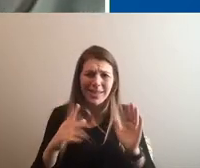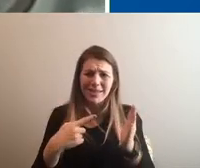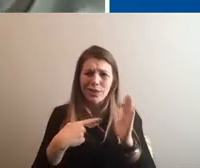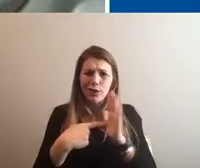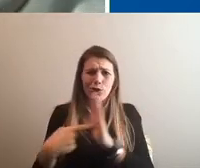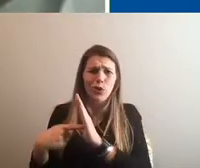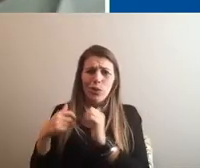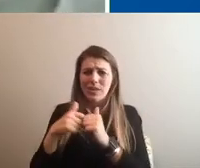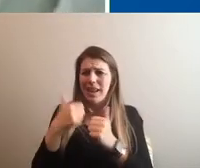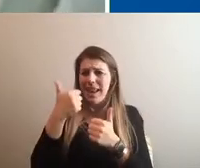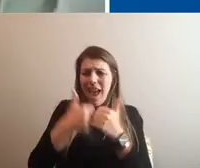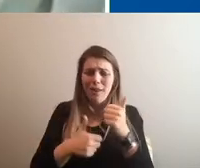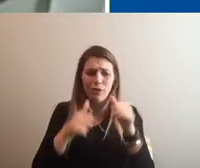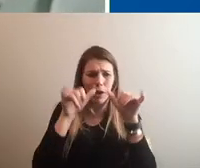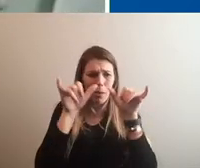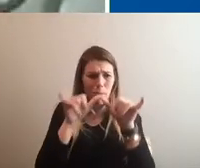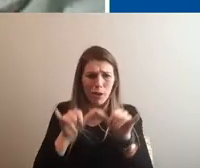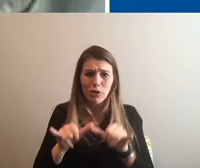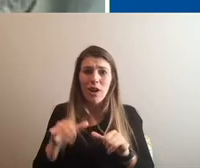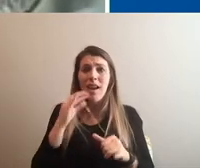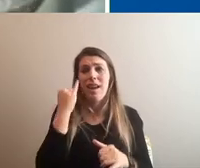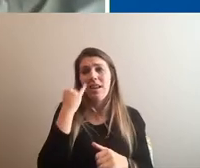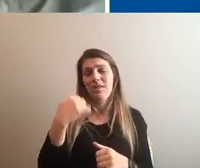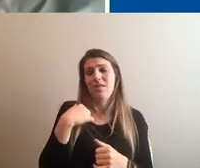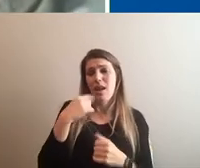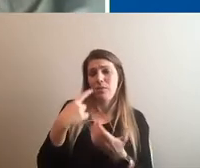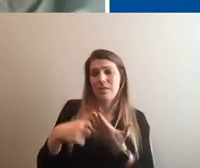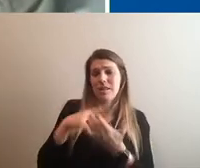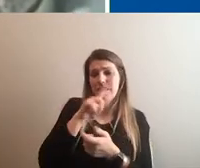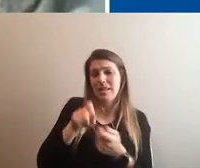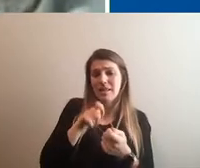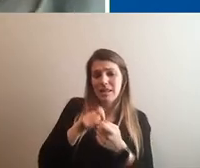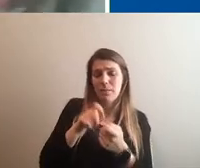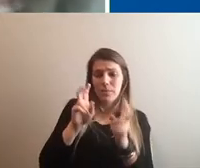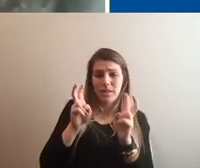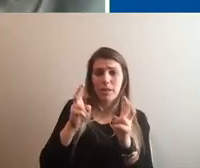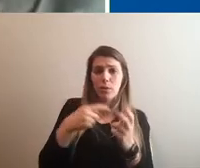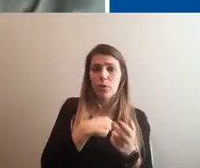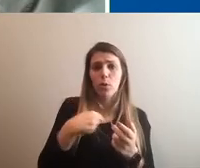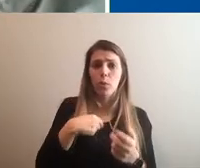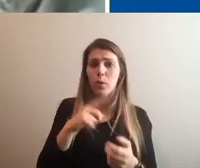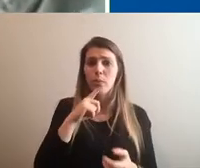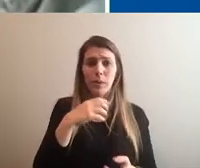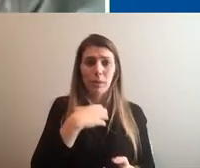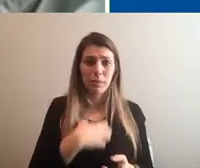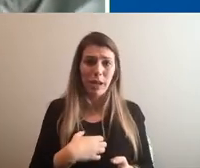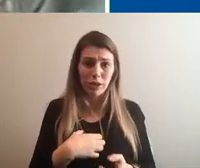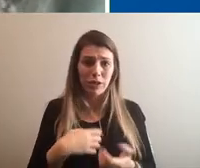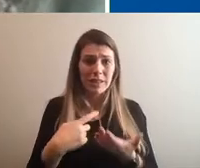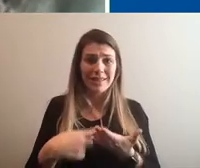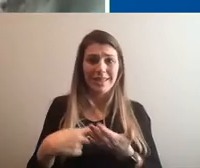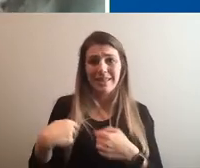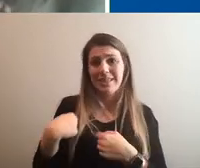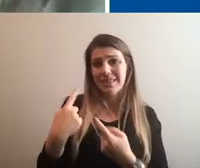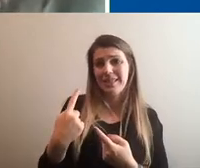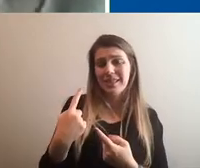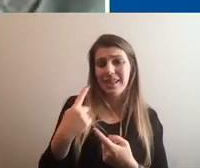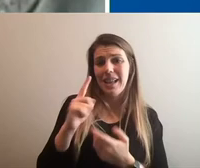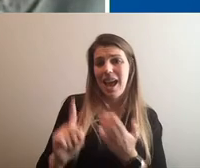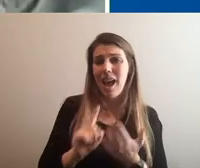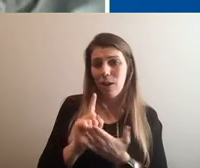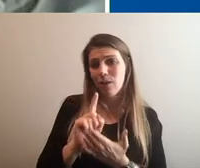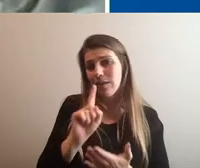single metric. And if I want to just turn to the specific subject that we have been so passionately discussing in these last hour and a